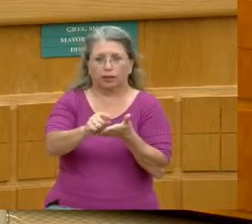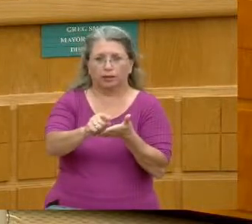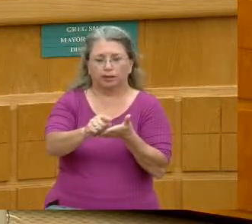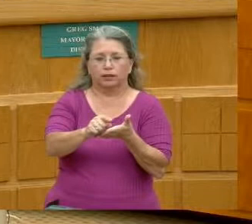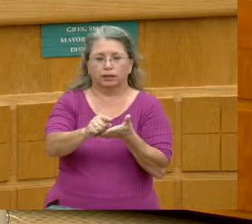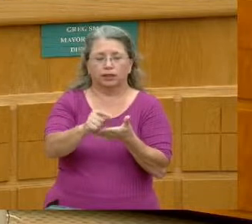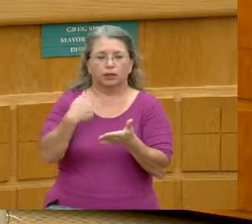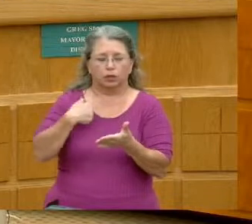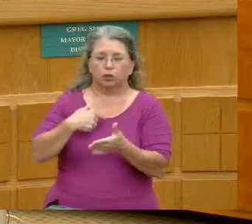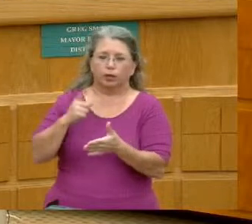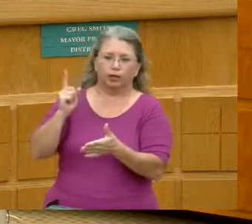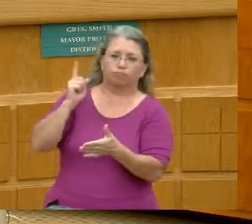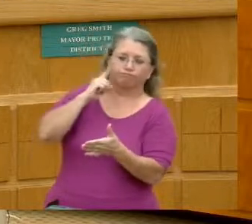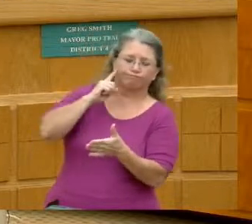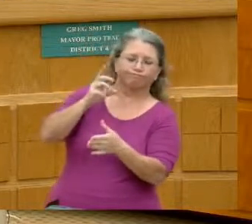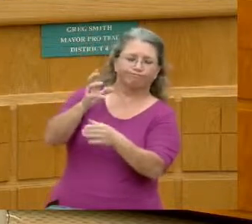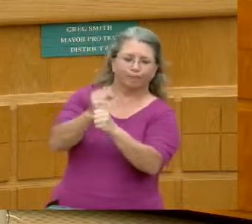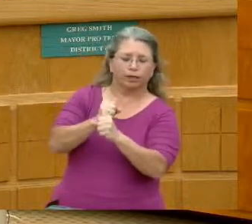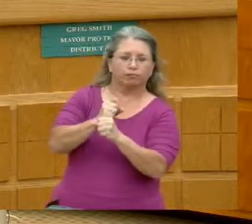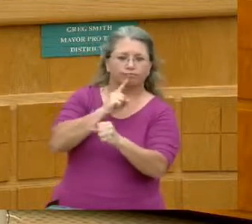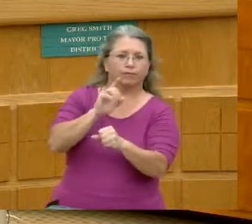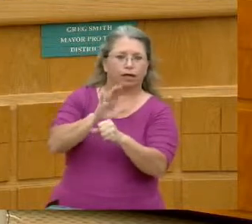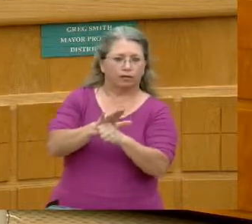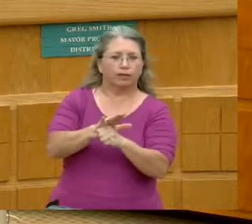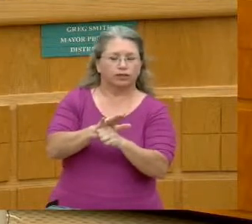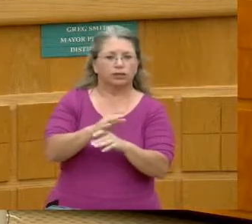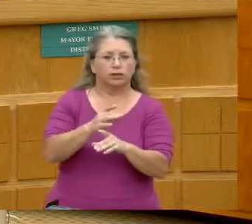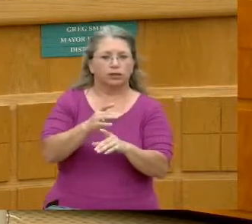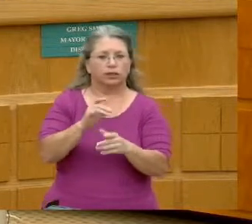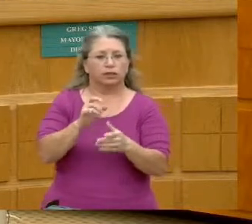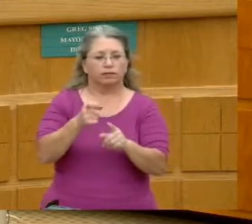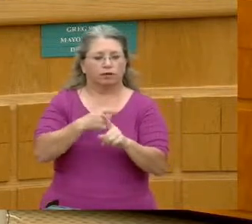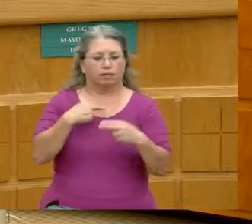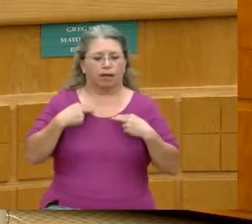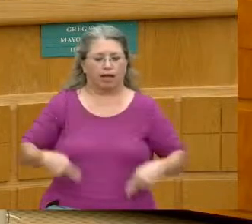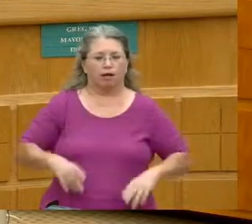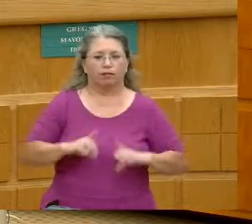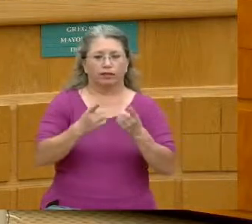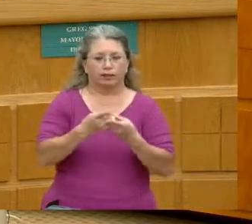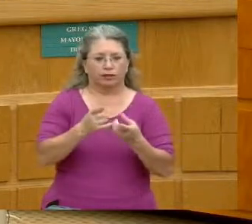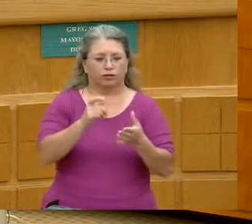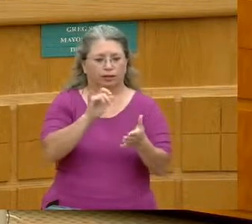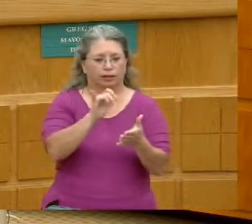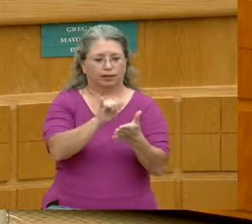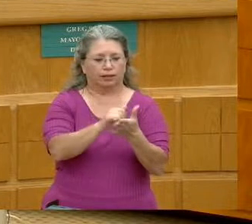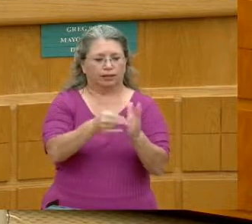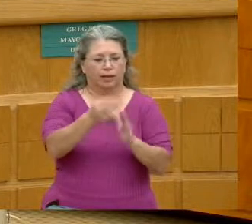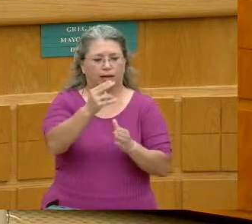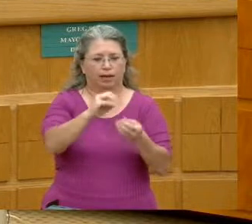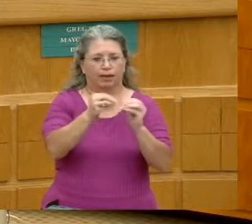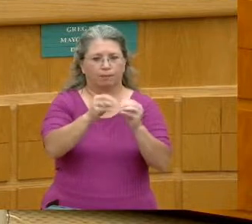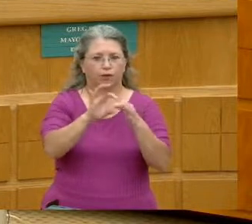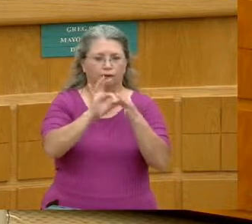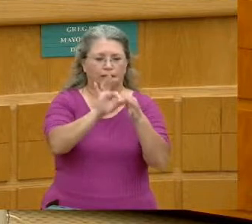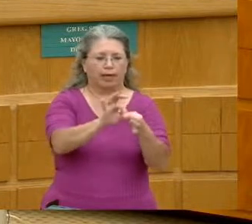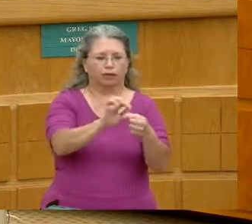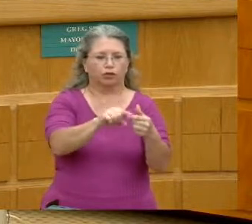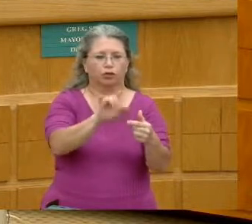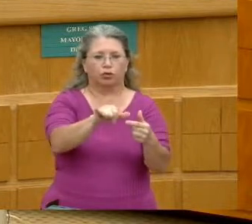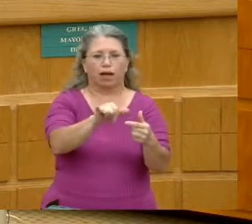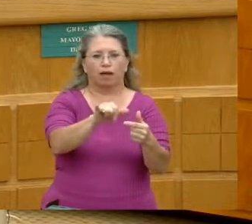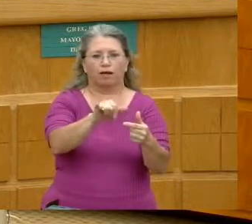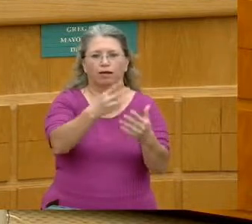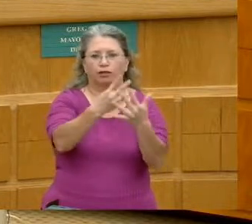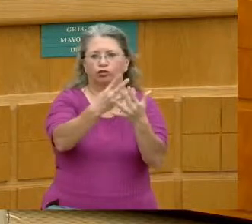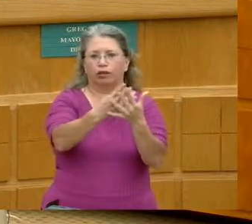got confirmation from the health district that this is associated with the TDCJ facility there in B